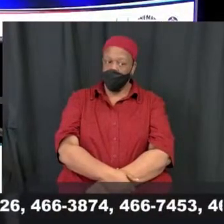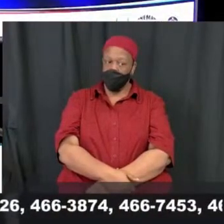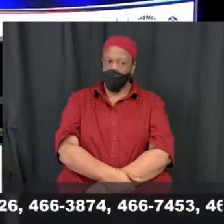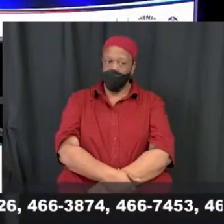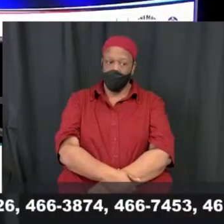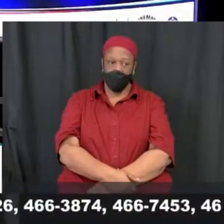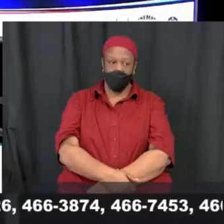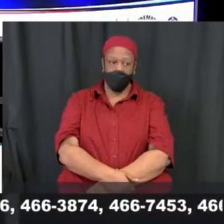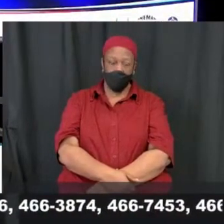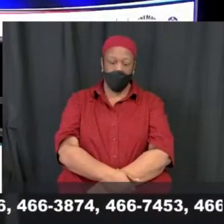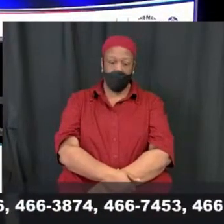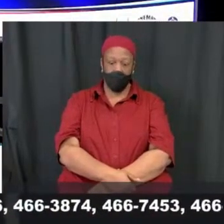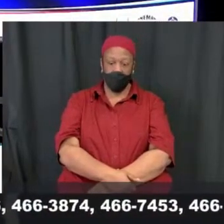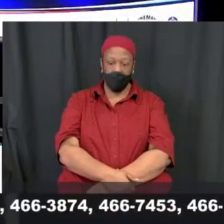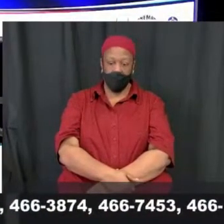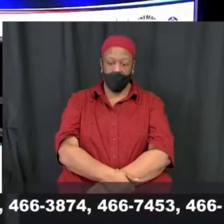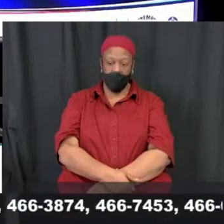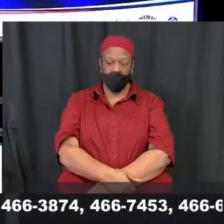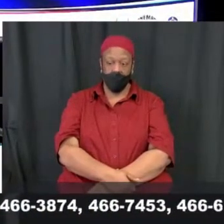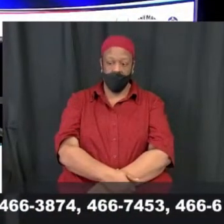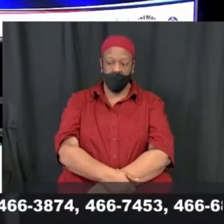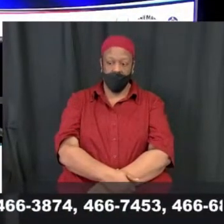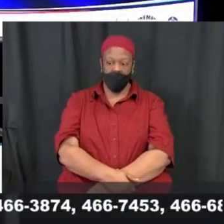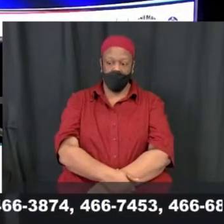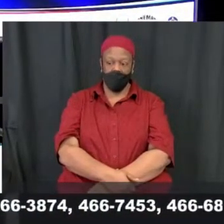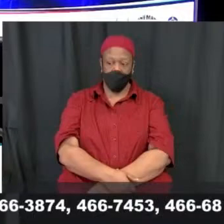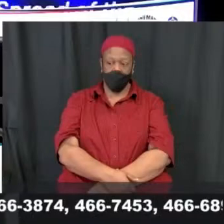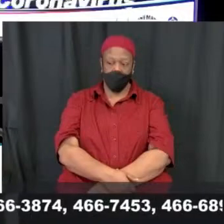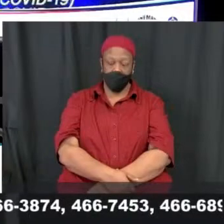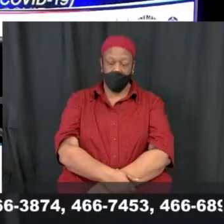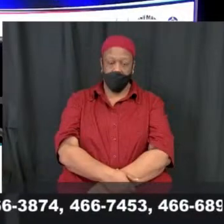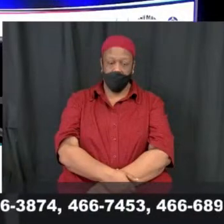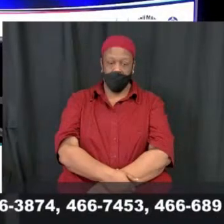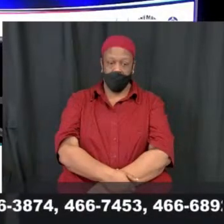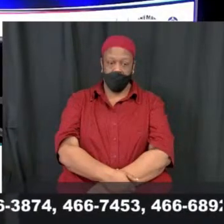Thank you, Mr. Williams, and a pleasant good afternoon.